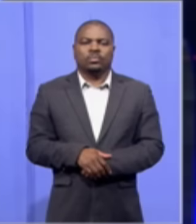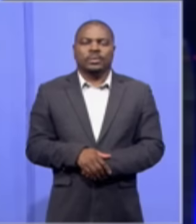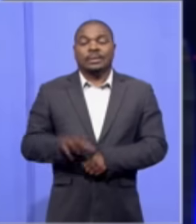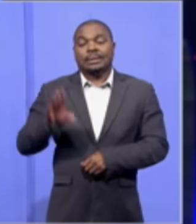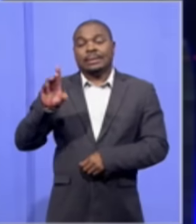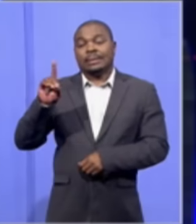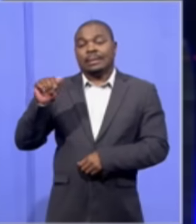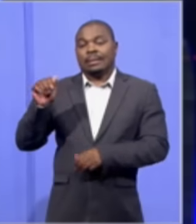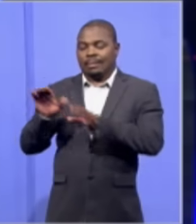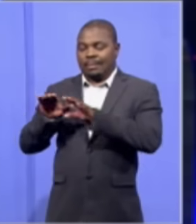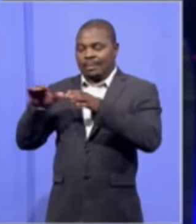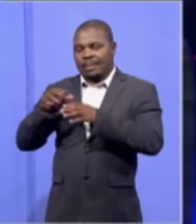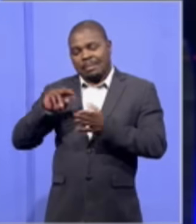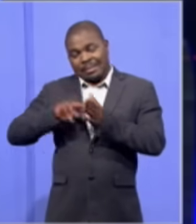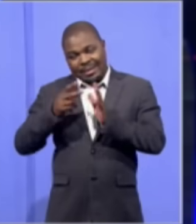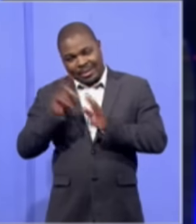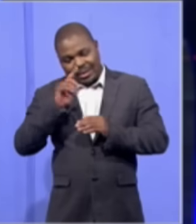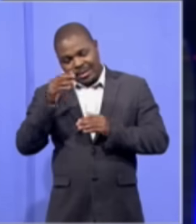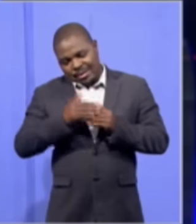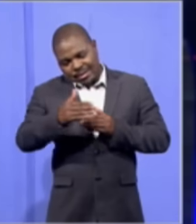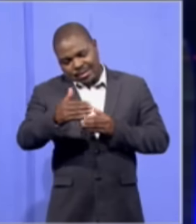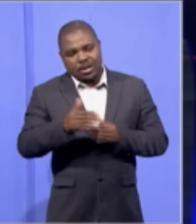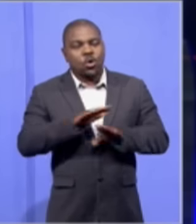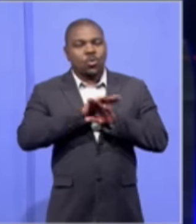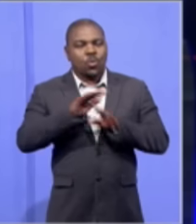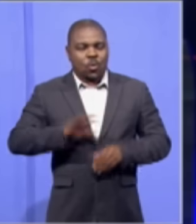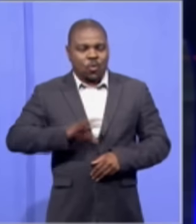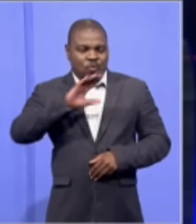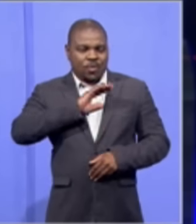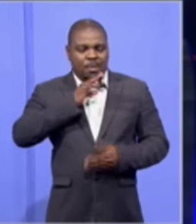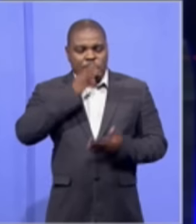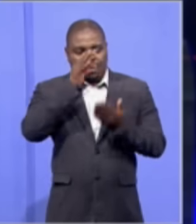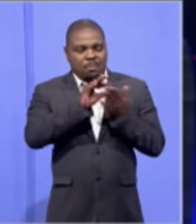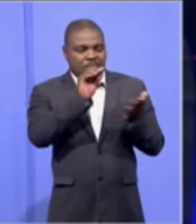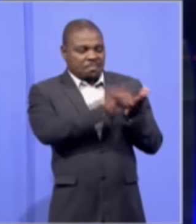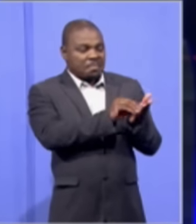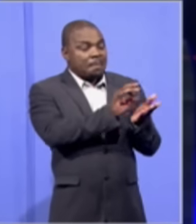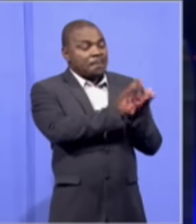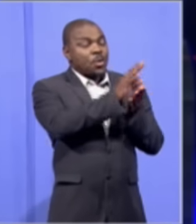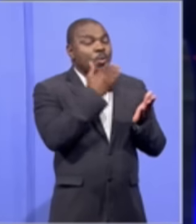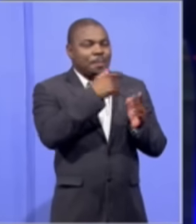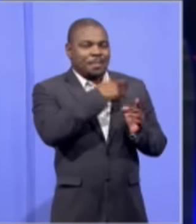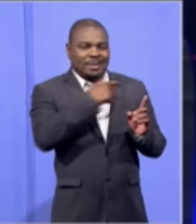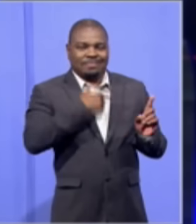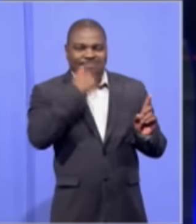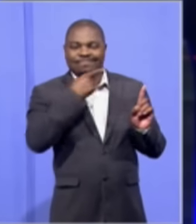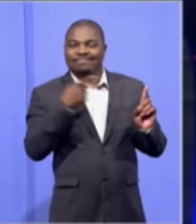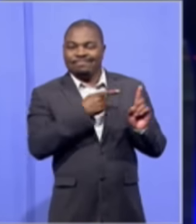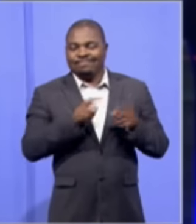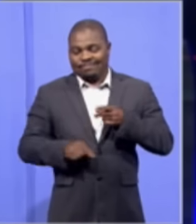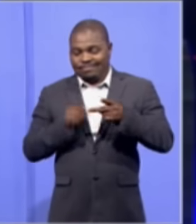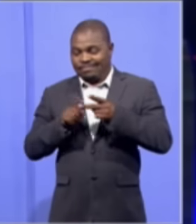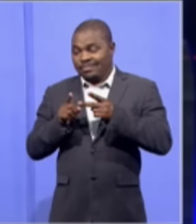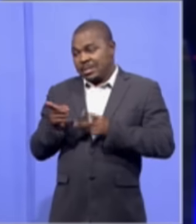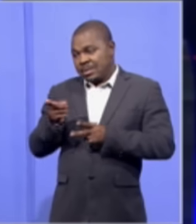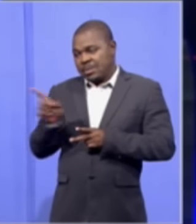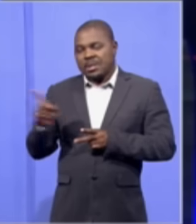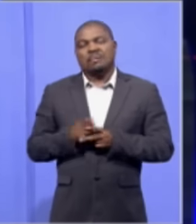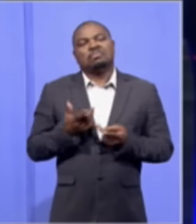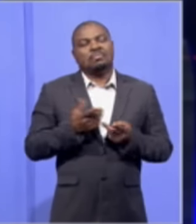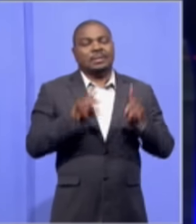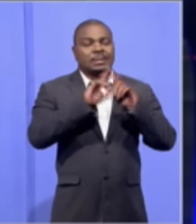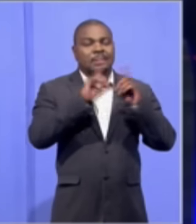Mokga wa DA o lo tha hlahlela mohato o hloka tshepo kgahlano le mopresidente Cyril Ramaphosa ebile o nkile qeto ya ho se tshehetse ditekanyetso tsa